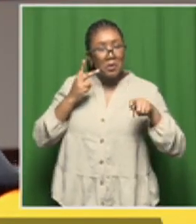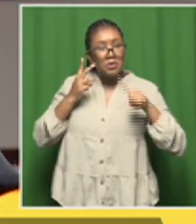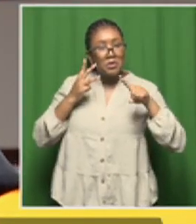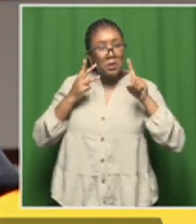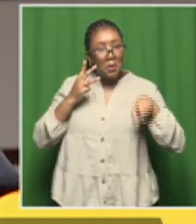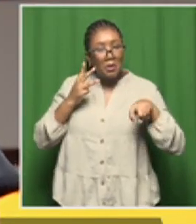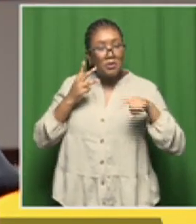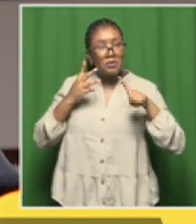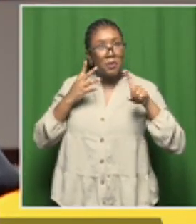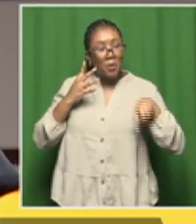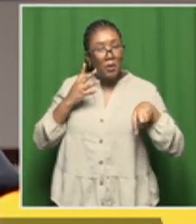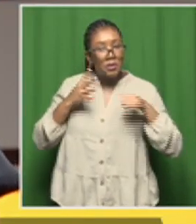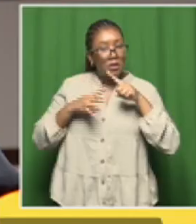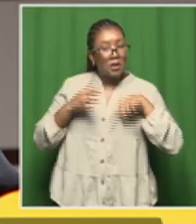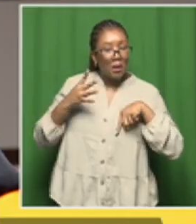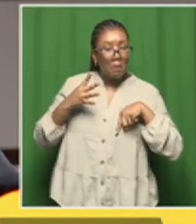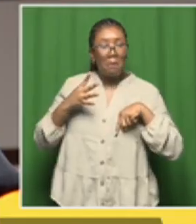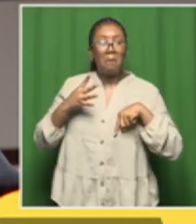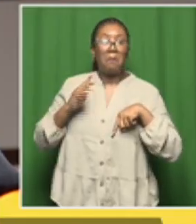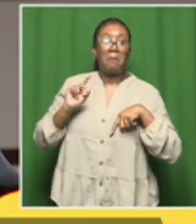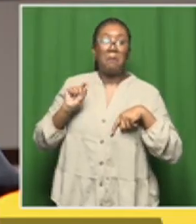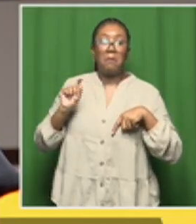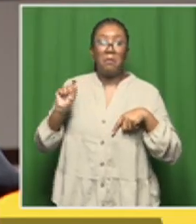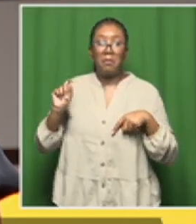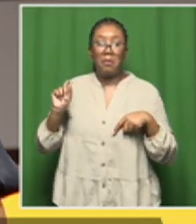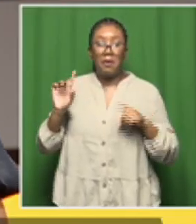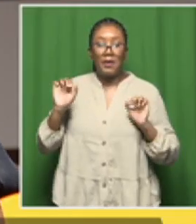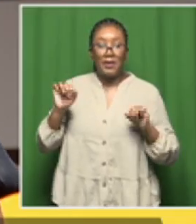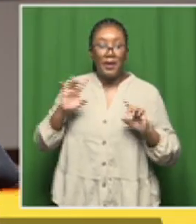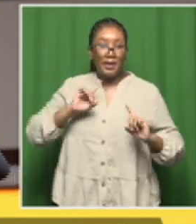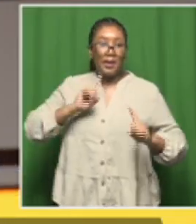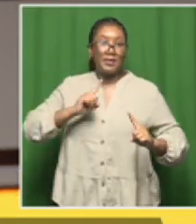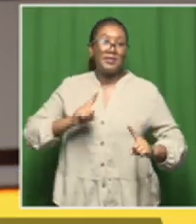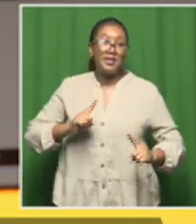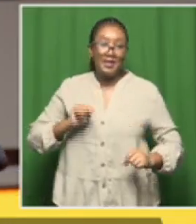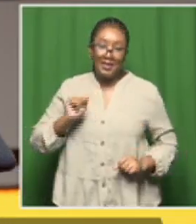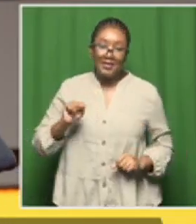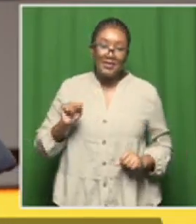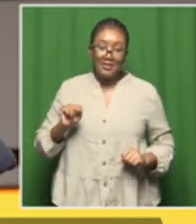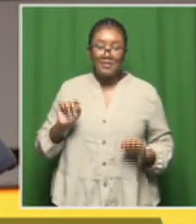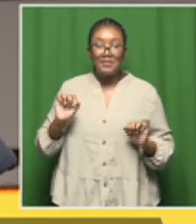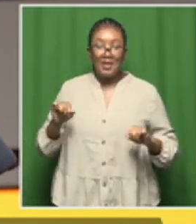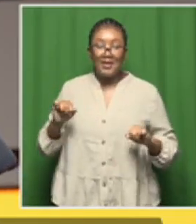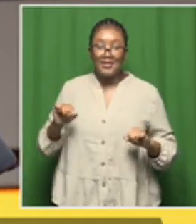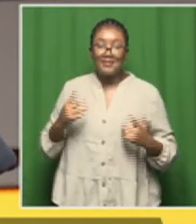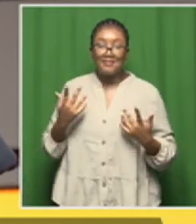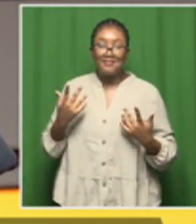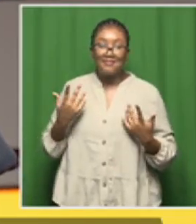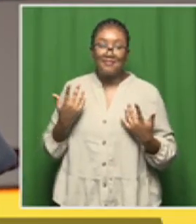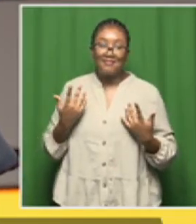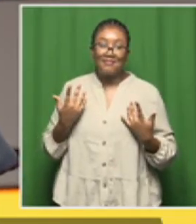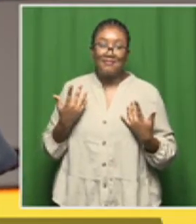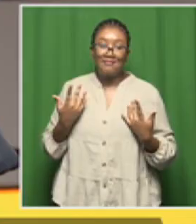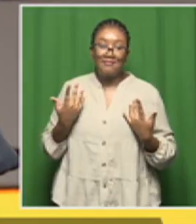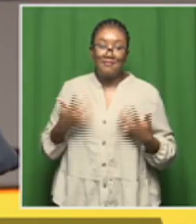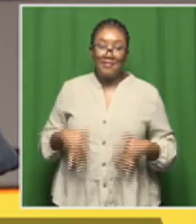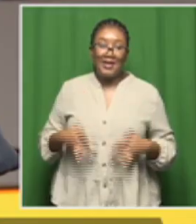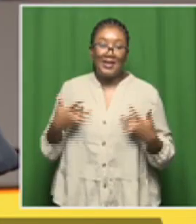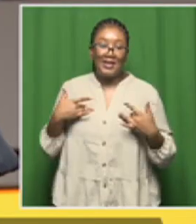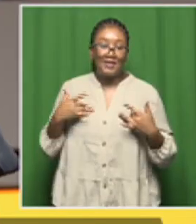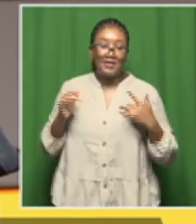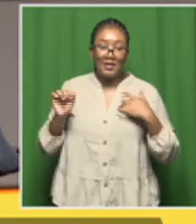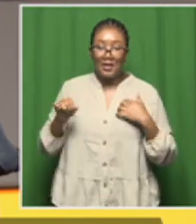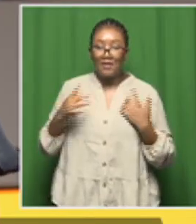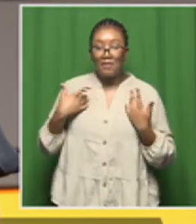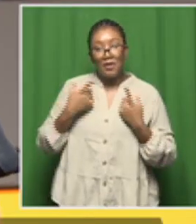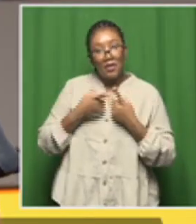quite a powerful thing that art is still a space where people can really just be and exist, and